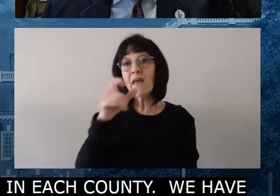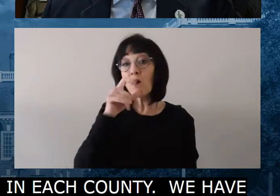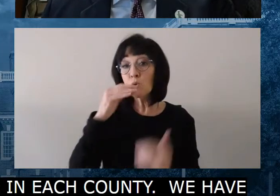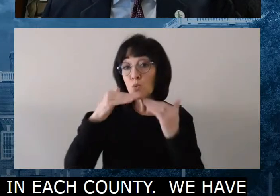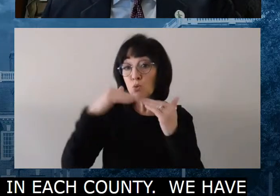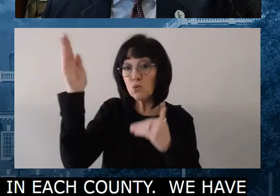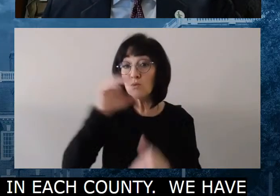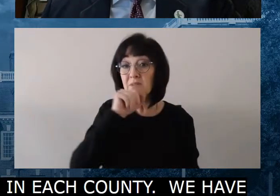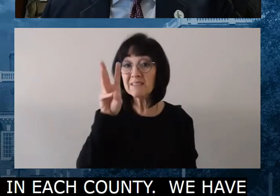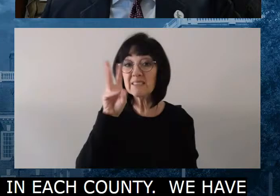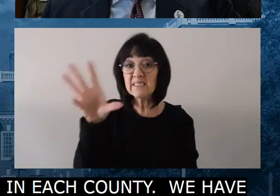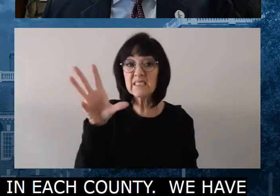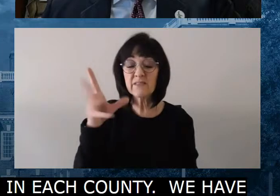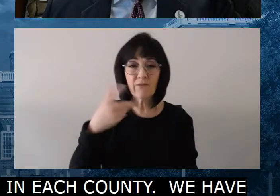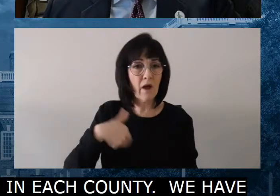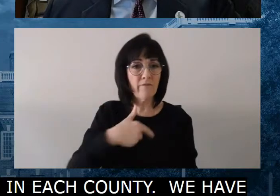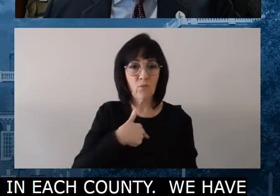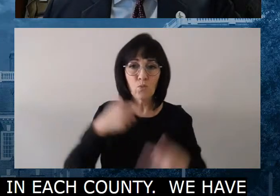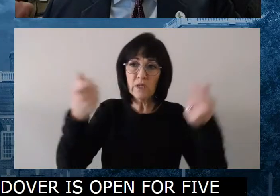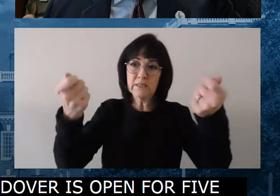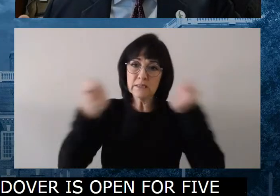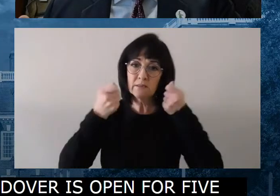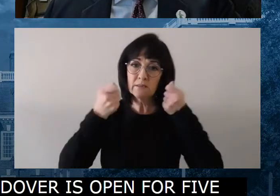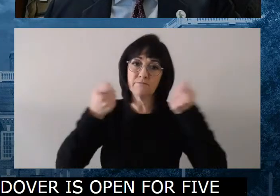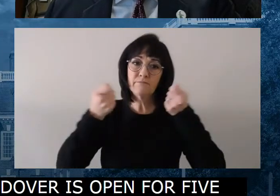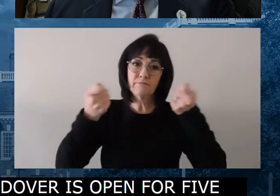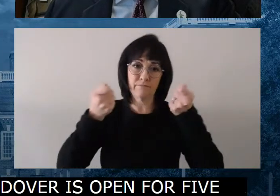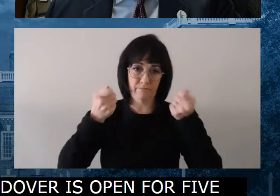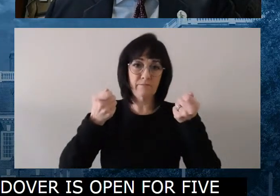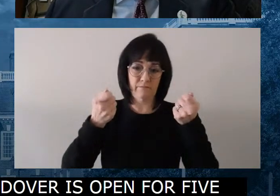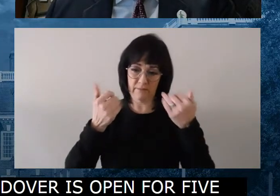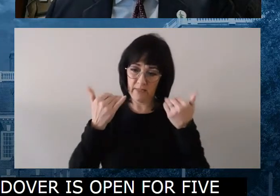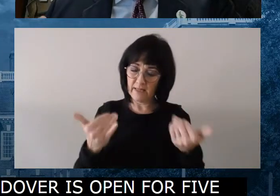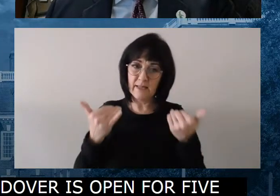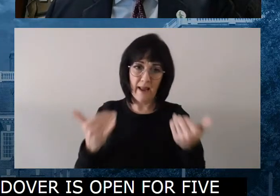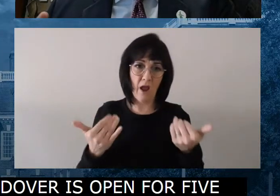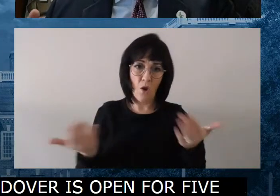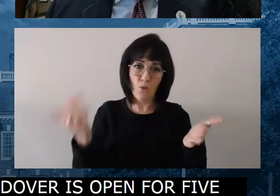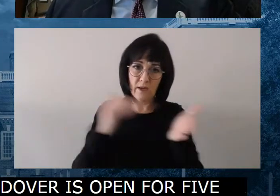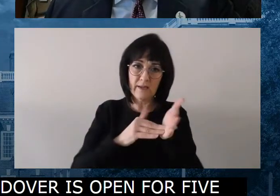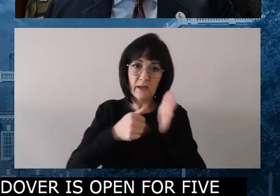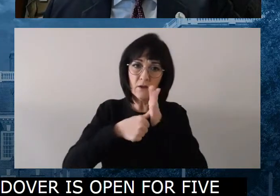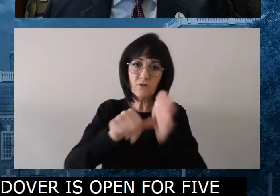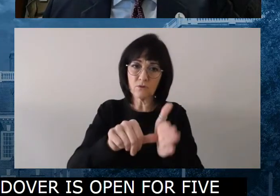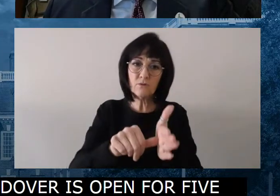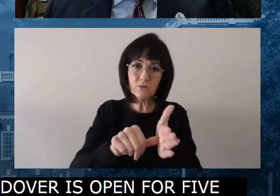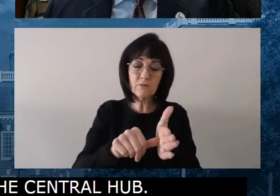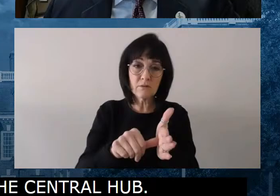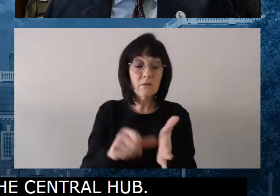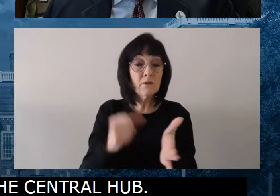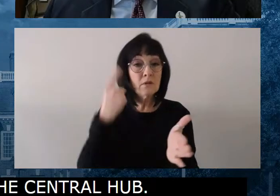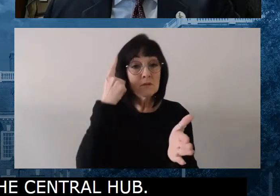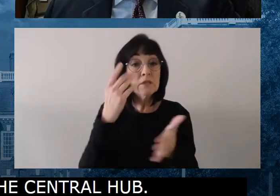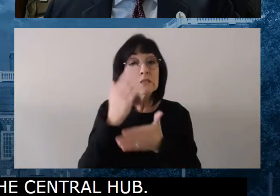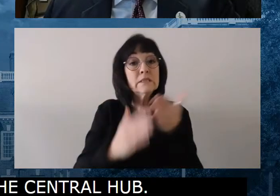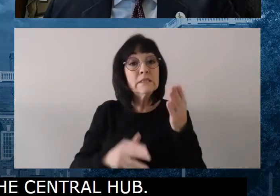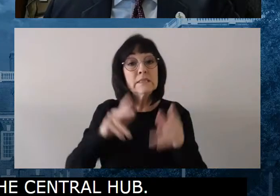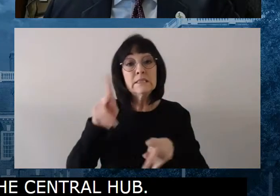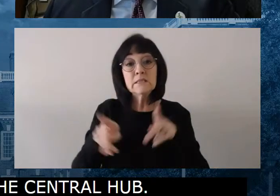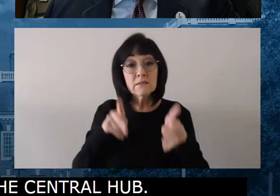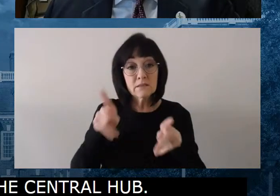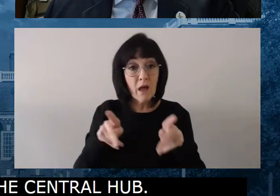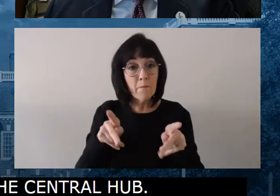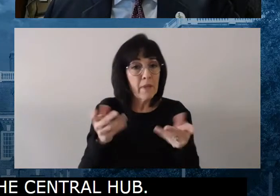65. We had the understanding that a lot of individuals that signed up for this list had received